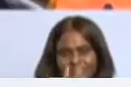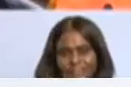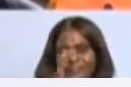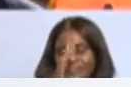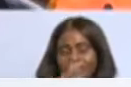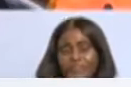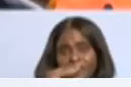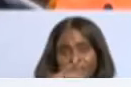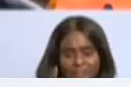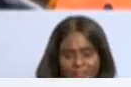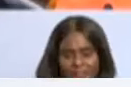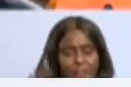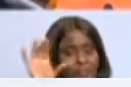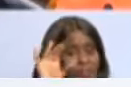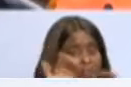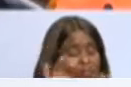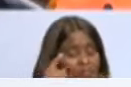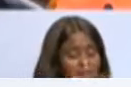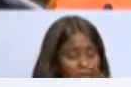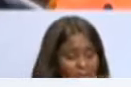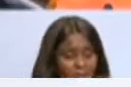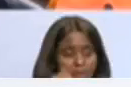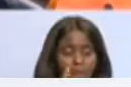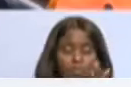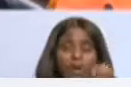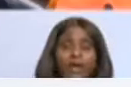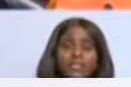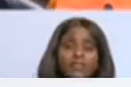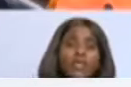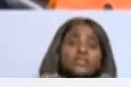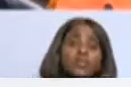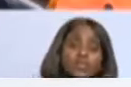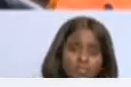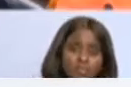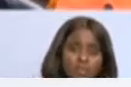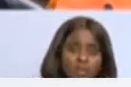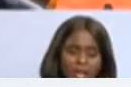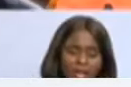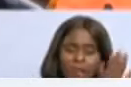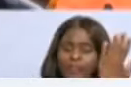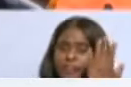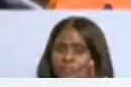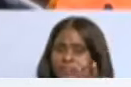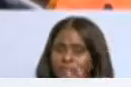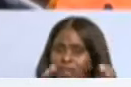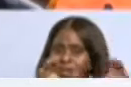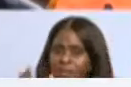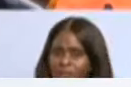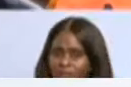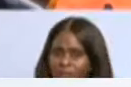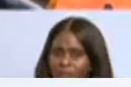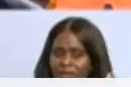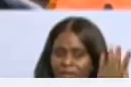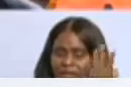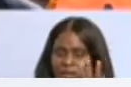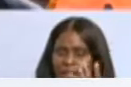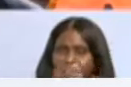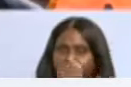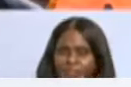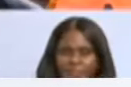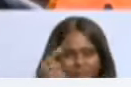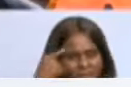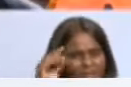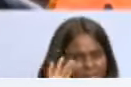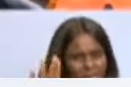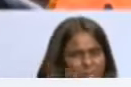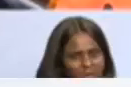Madam Speaker, here is a connection. This has been made possible through the enhanced constituents development fund that your government is